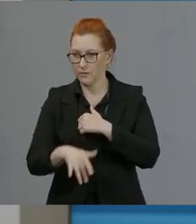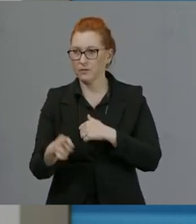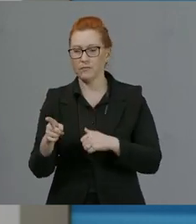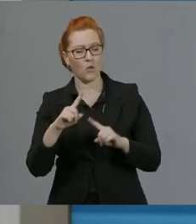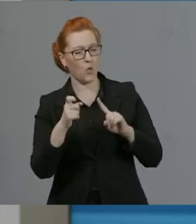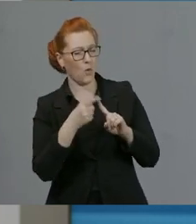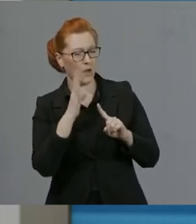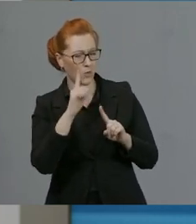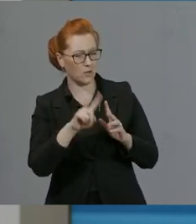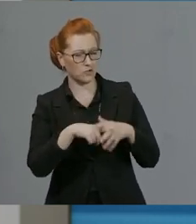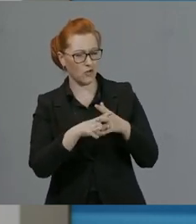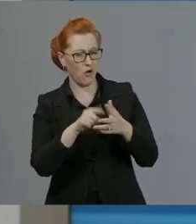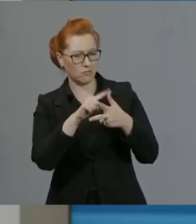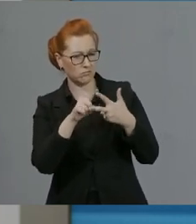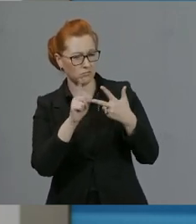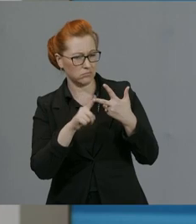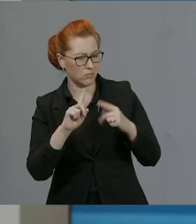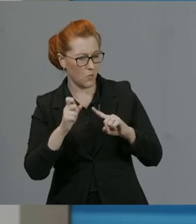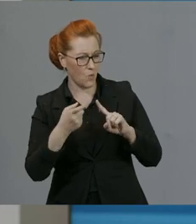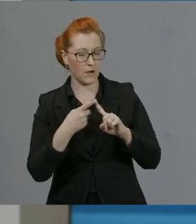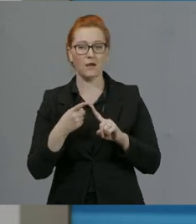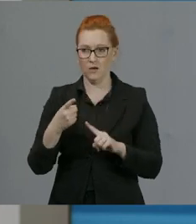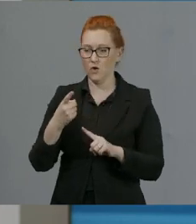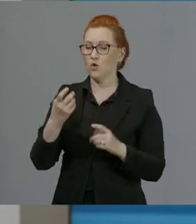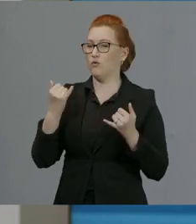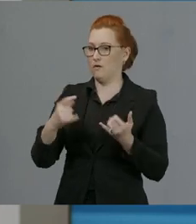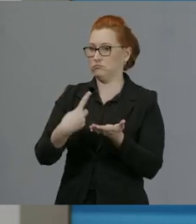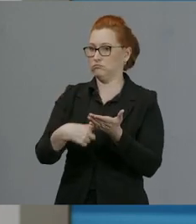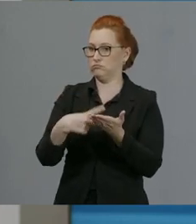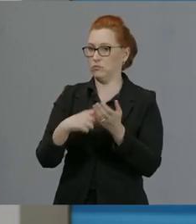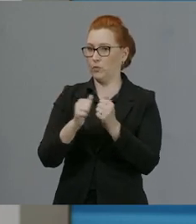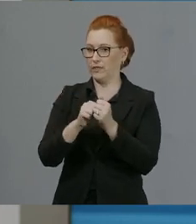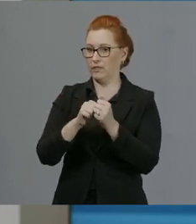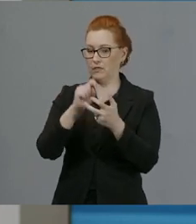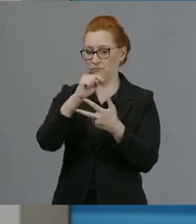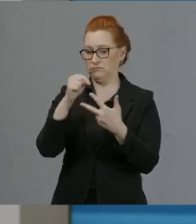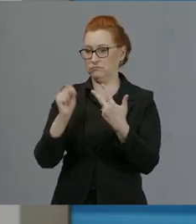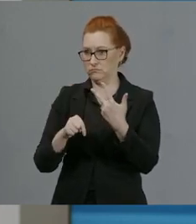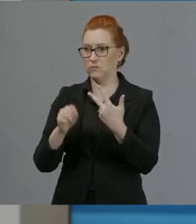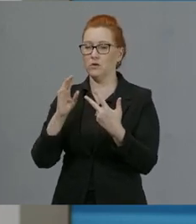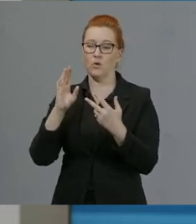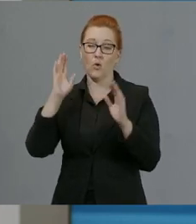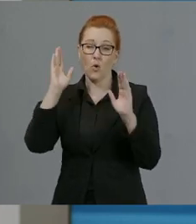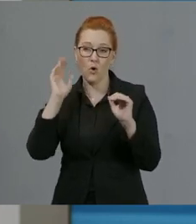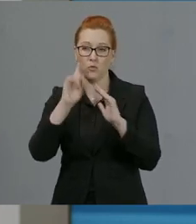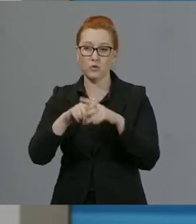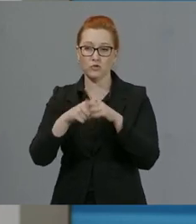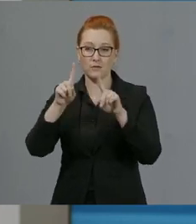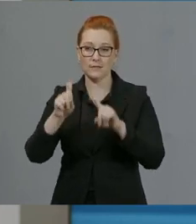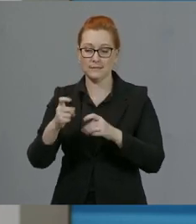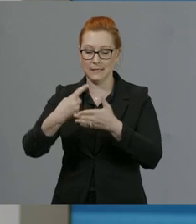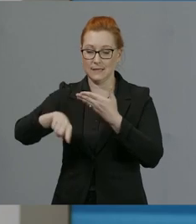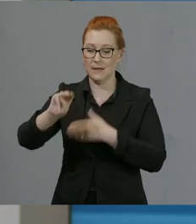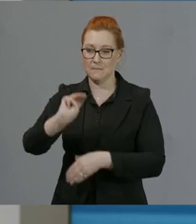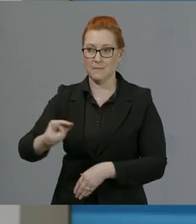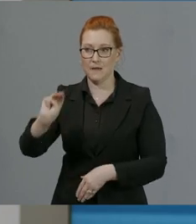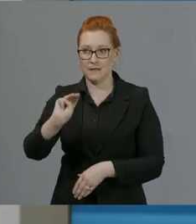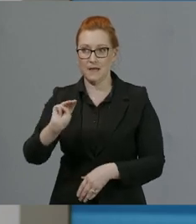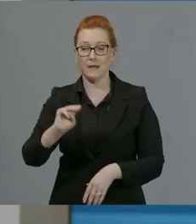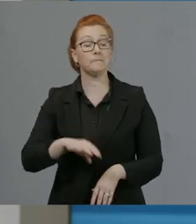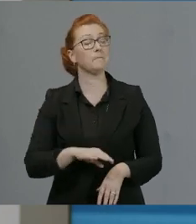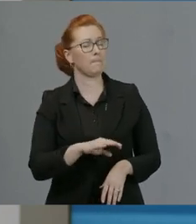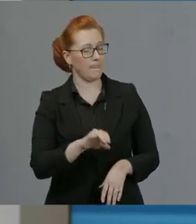south? We will. So they're working with the facilities this week to start testing next Monday. My last question on that, the AARP, after our press